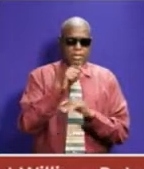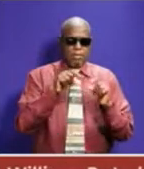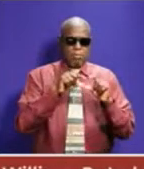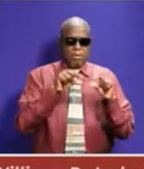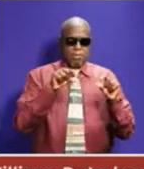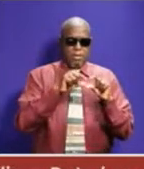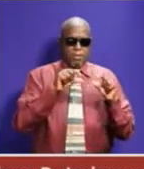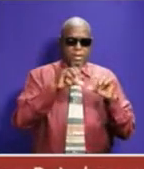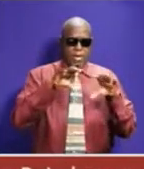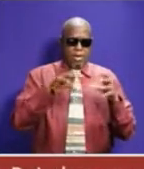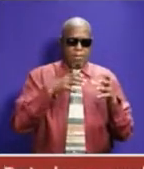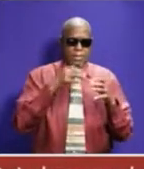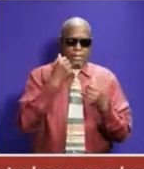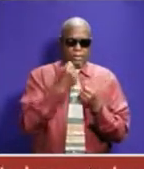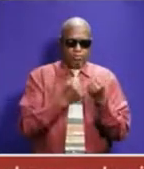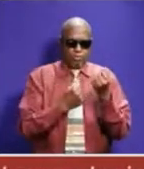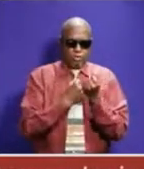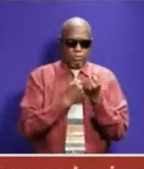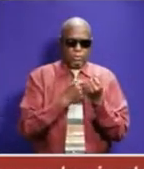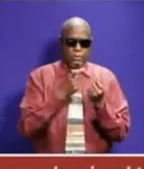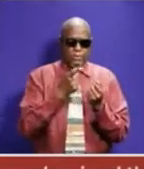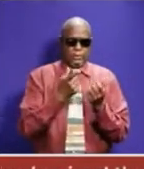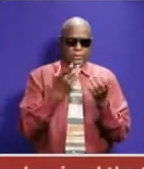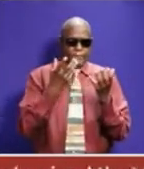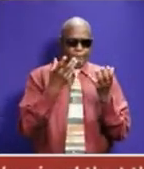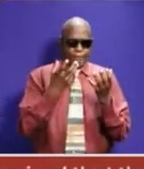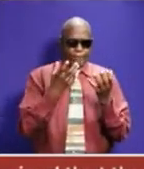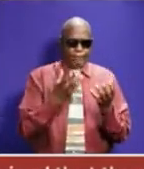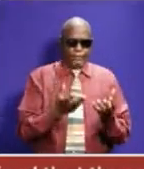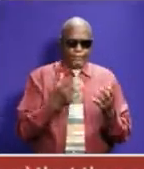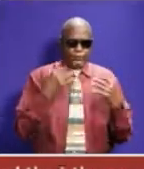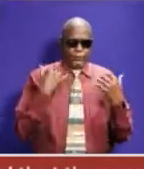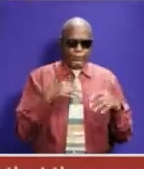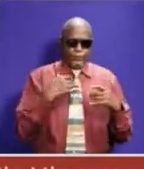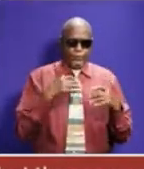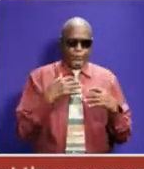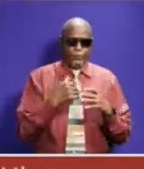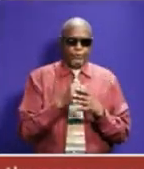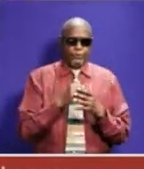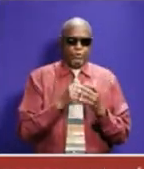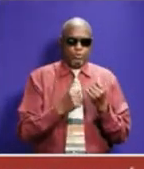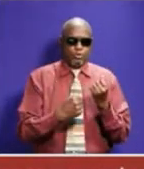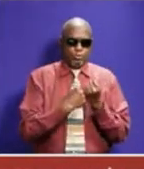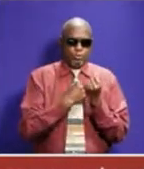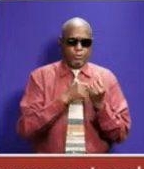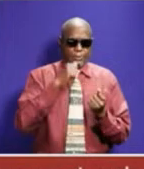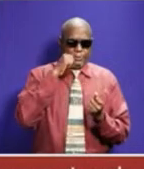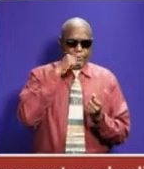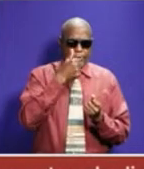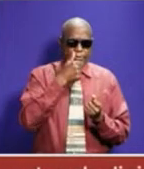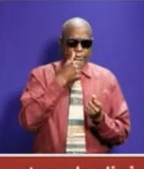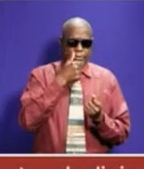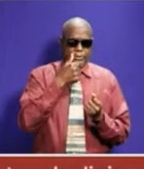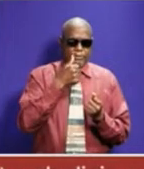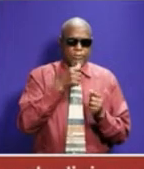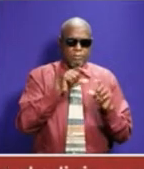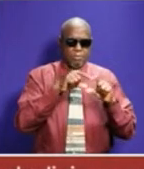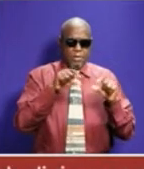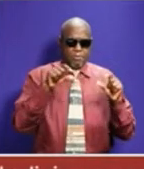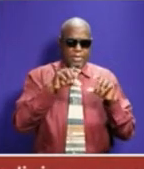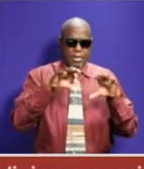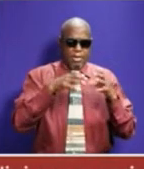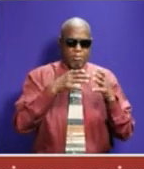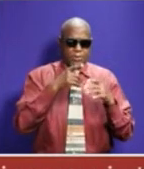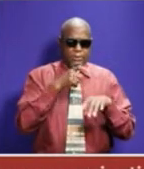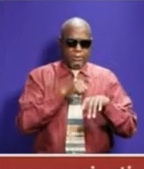in form of sponsorship, very hefty, lucrative, and elaborate sponsorship for this Kenya Pipeline Company at